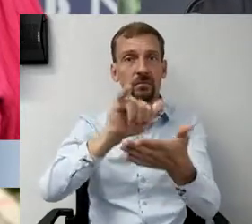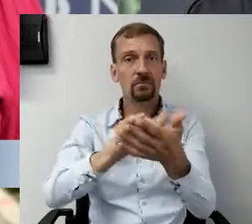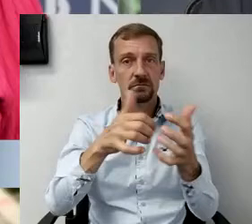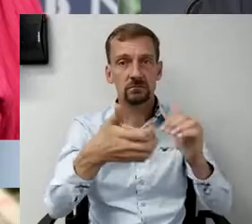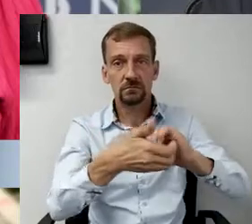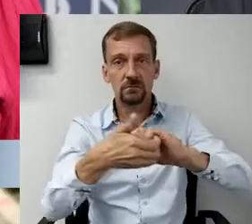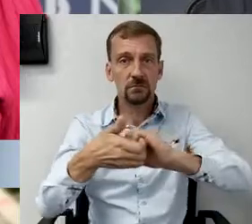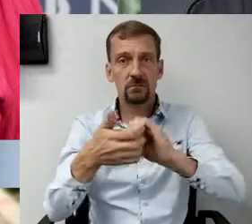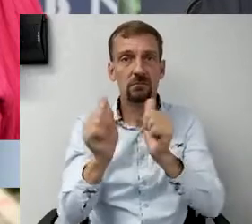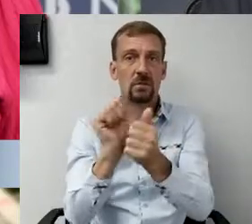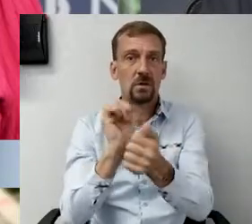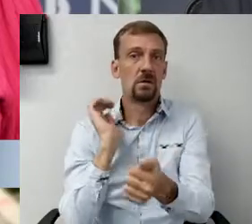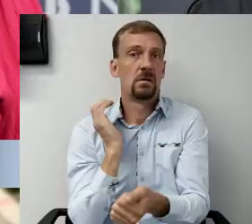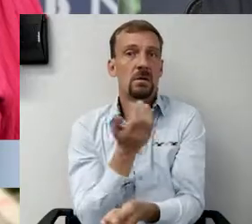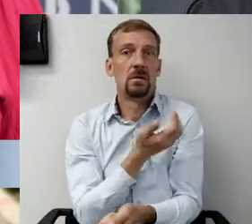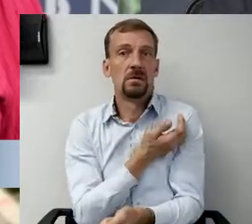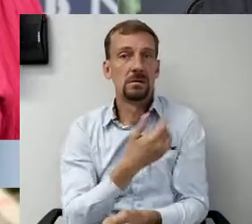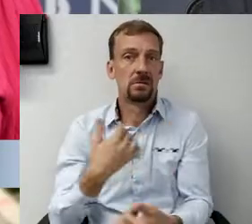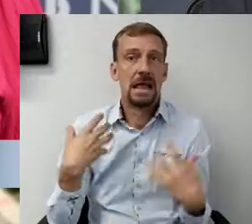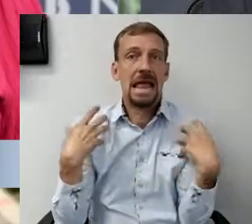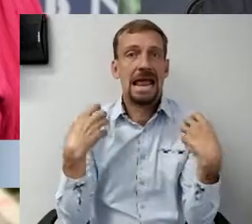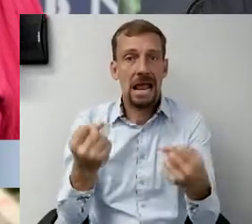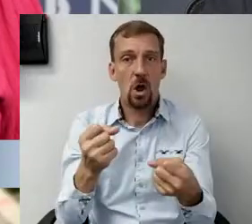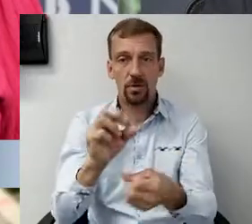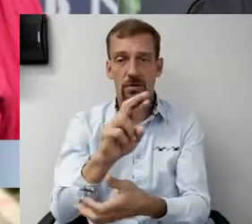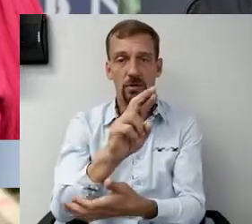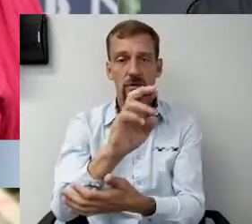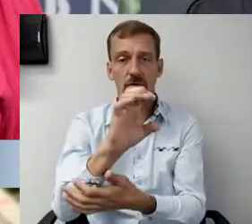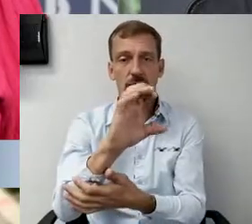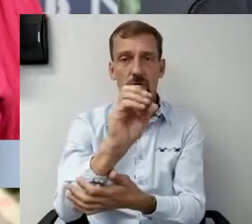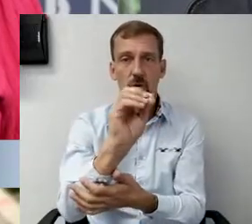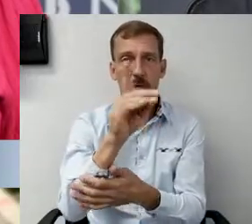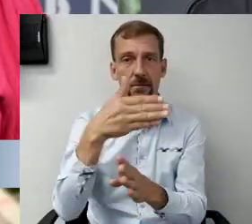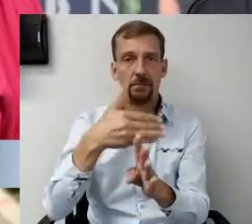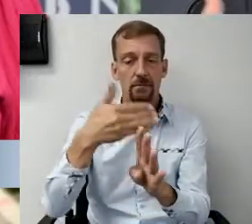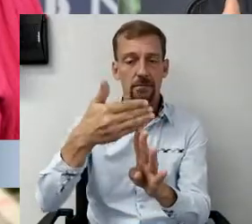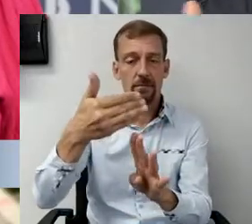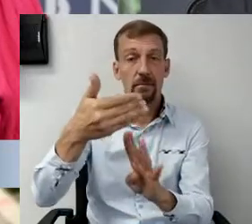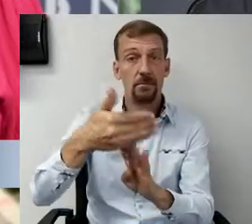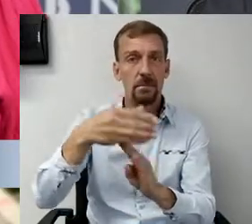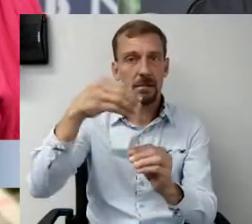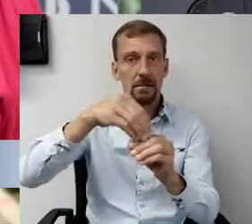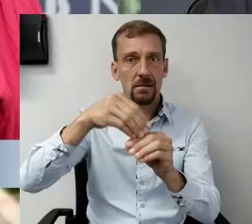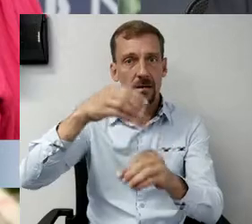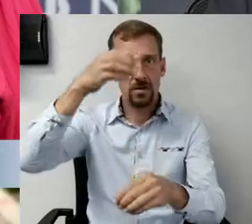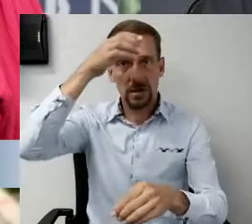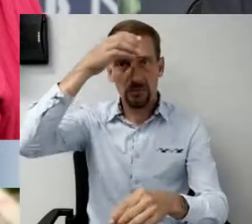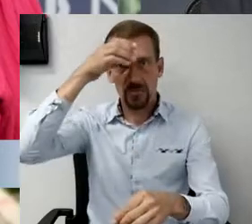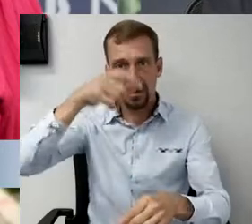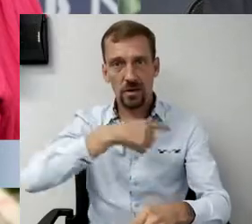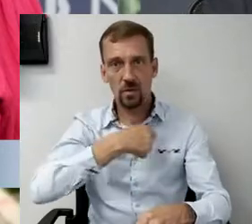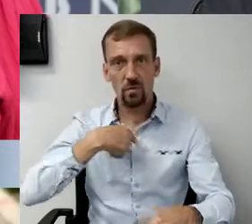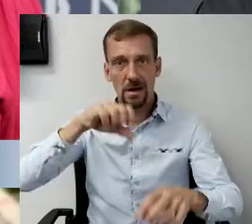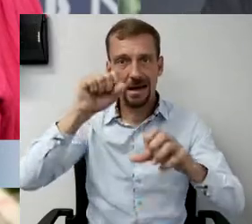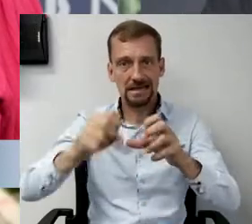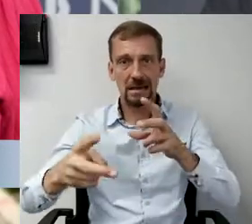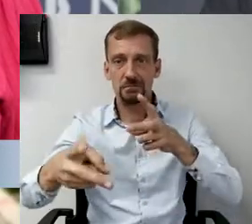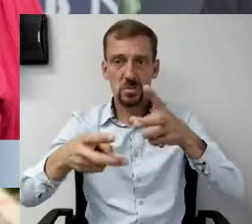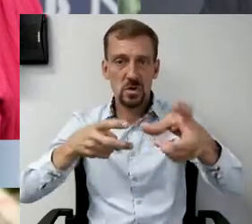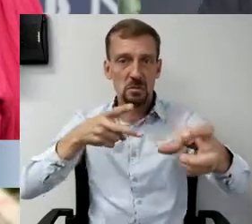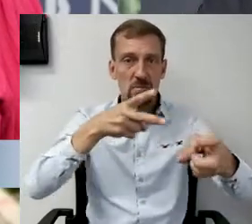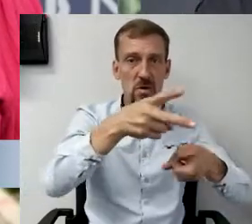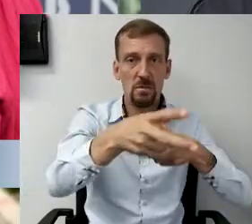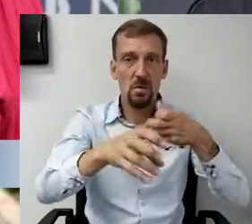our Cerner electronic health record called Healthy Analytics that allows us to pull out a tremendous amount of incredibly